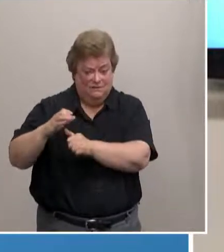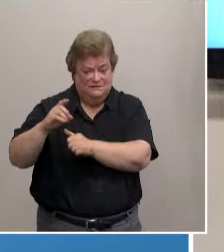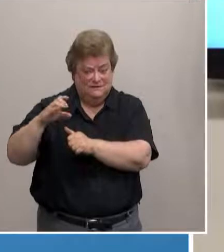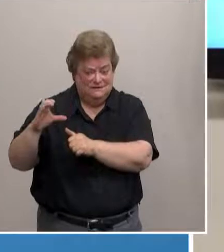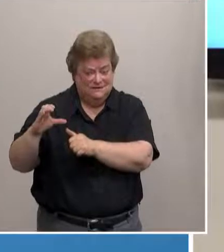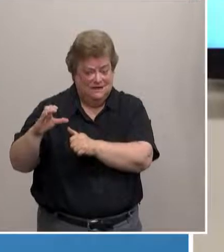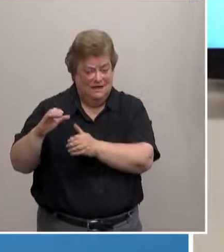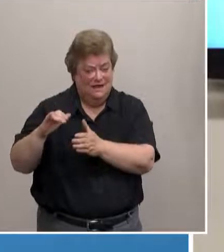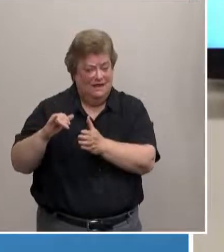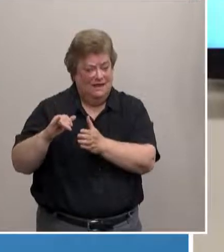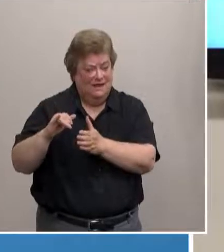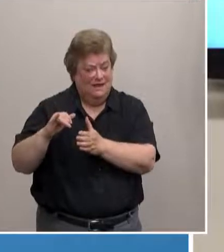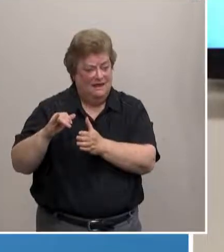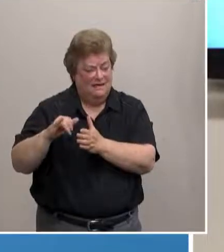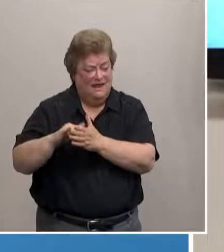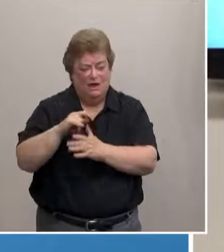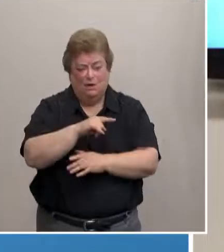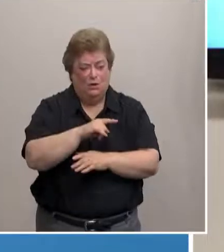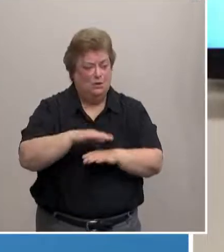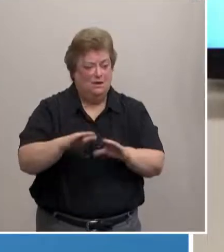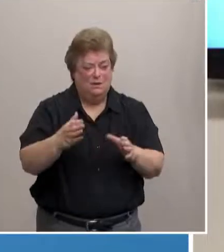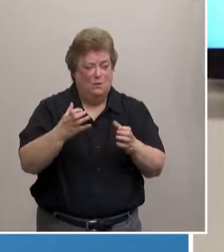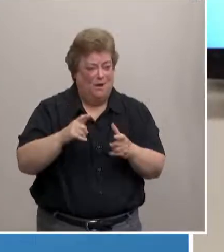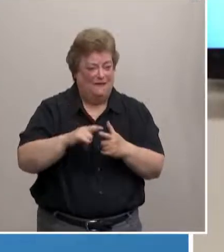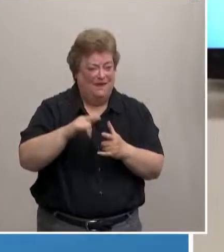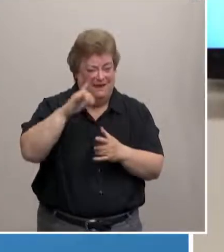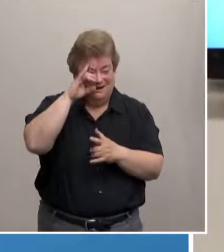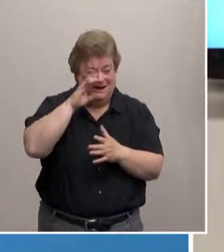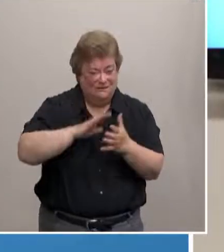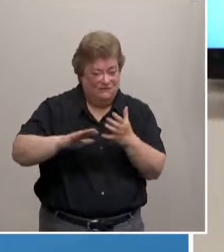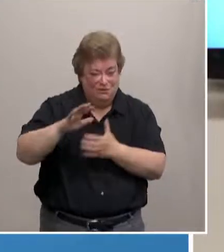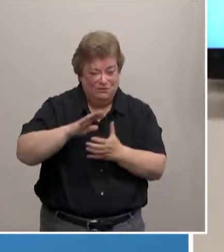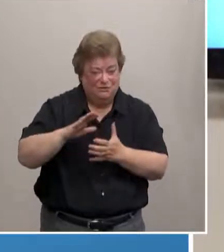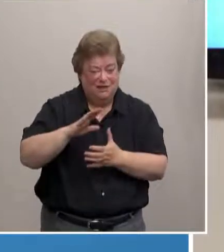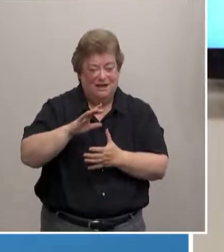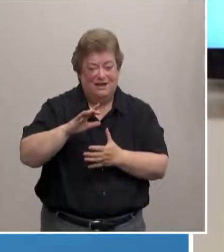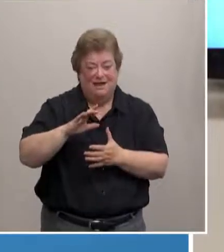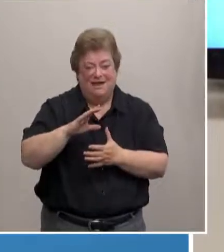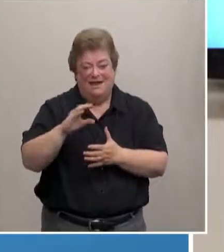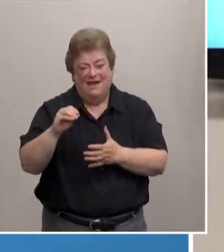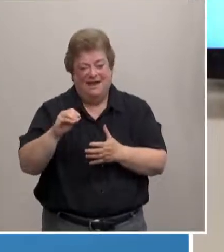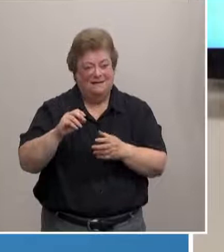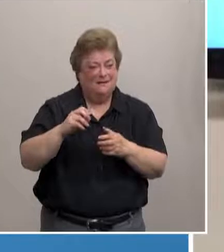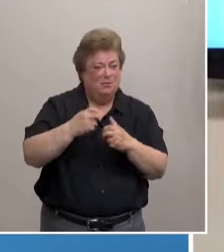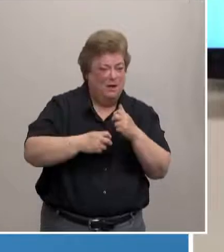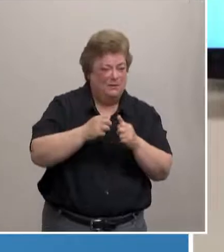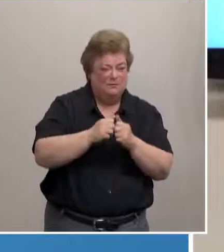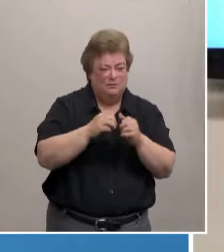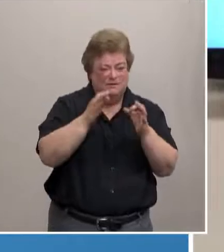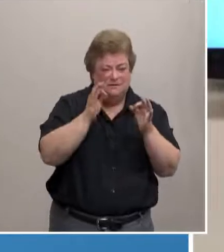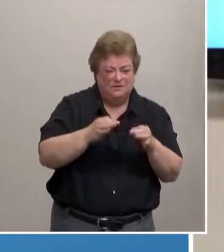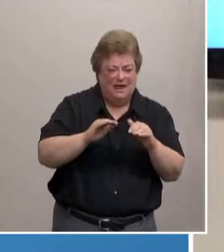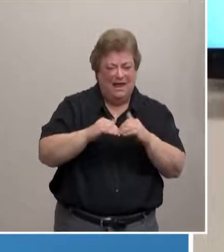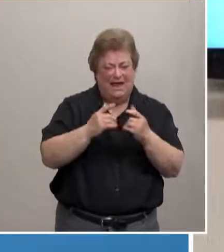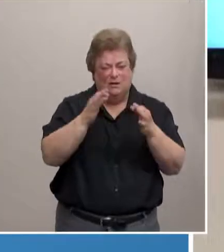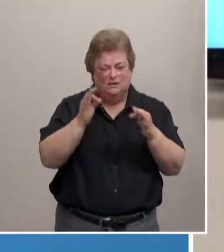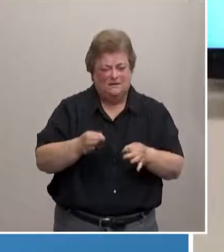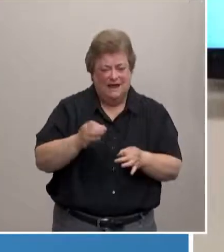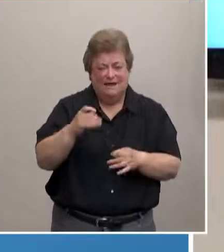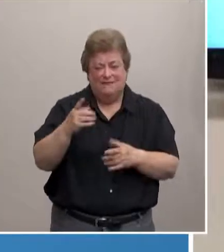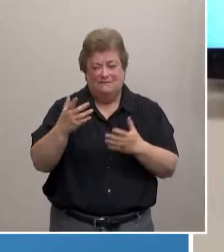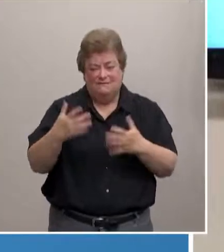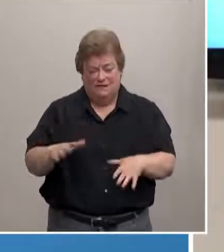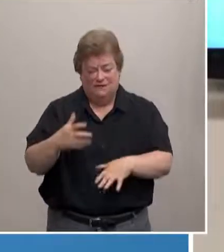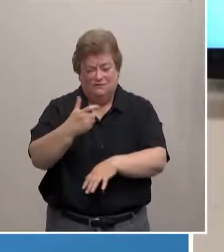consideration, that you didn't want there to be this confusion and this issue of determining, I guess, how do you determine if someone's been